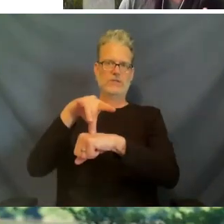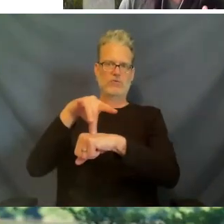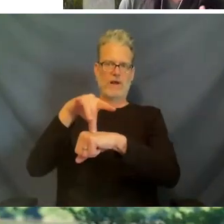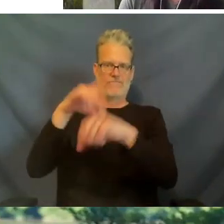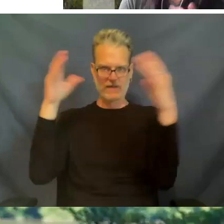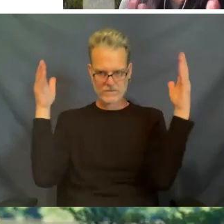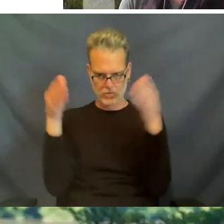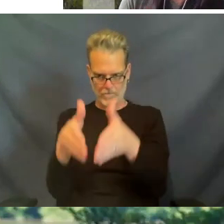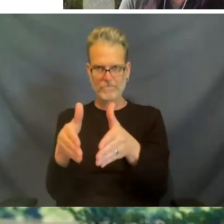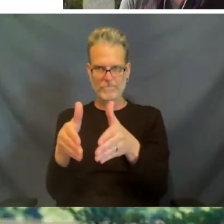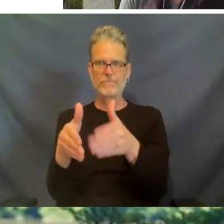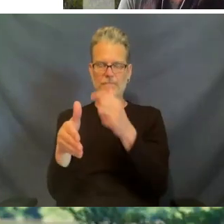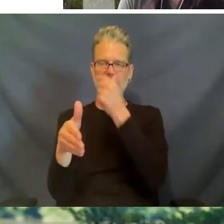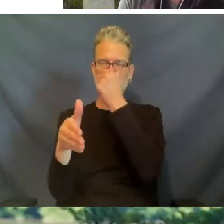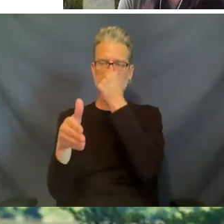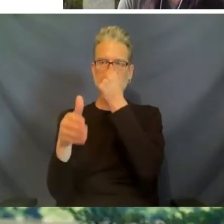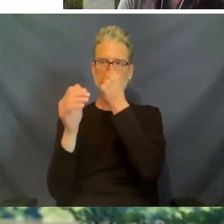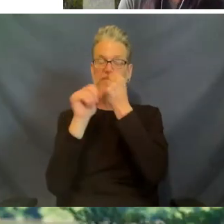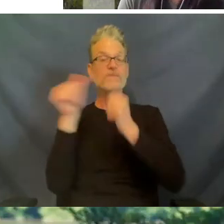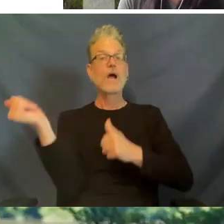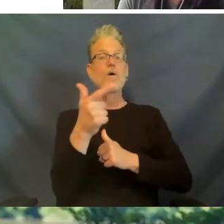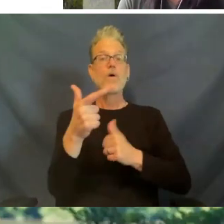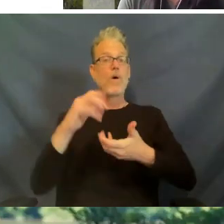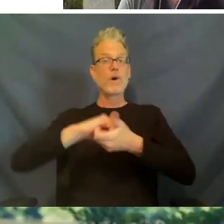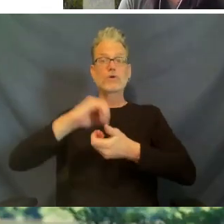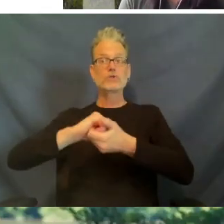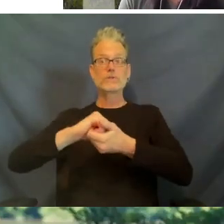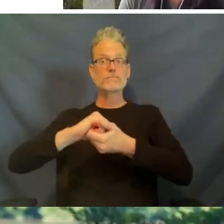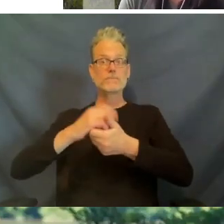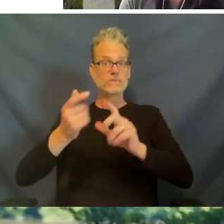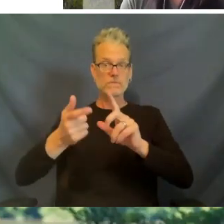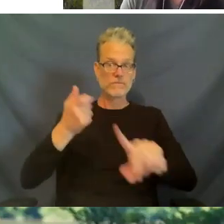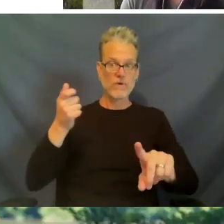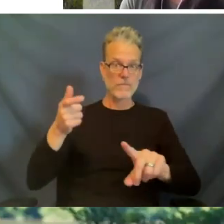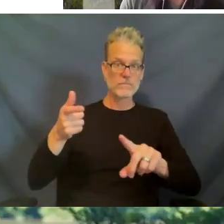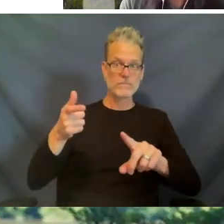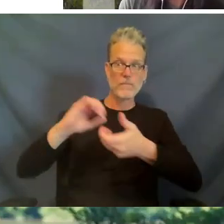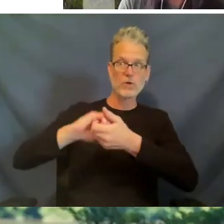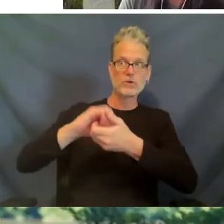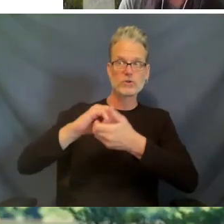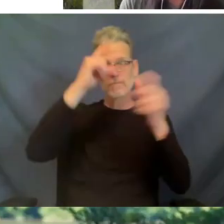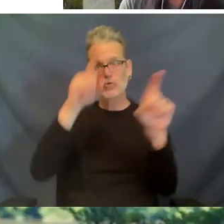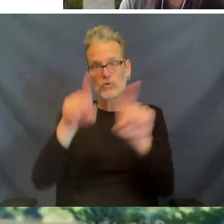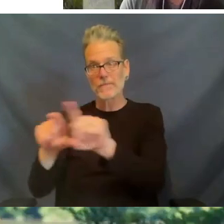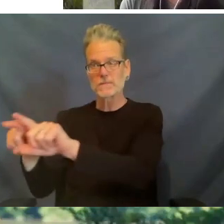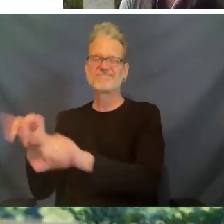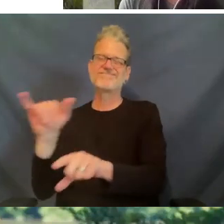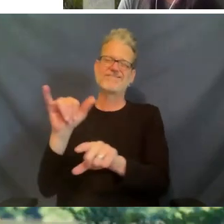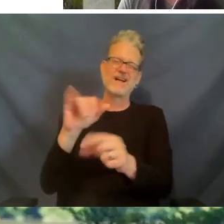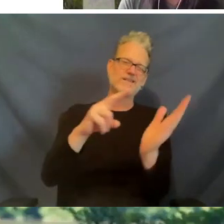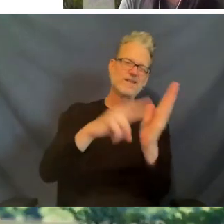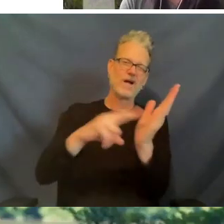note that not all partnerships are formalized through partnership agreements, which are like contracts and negotiated